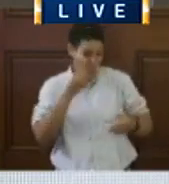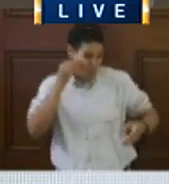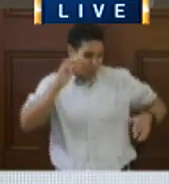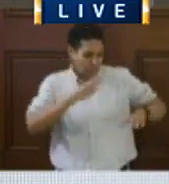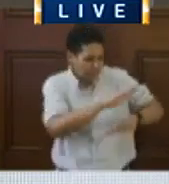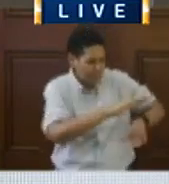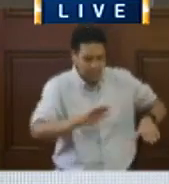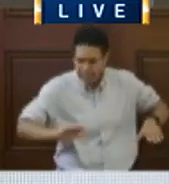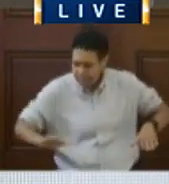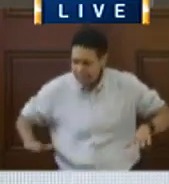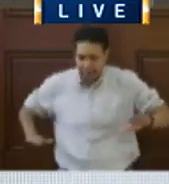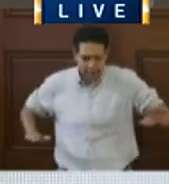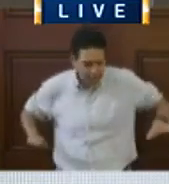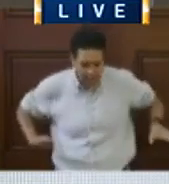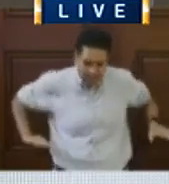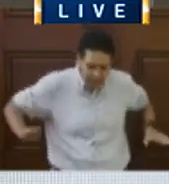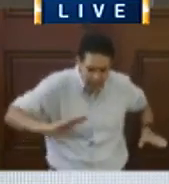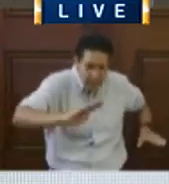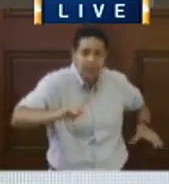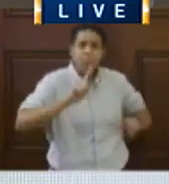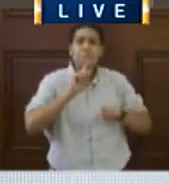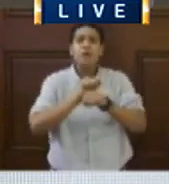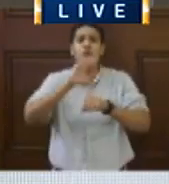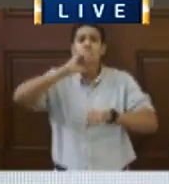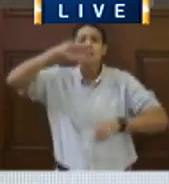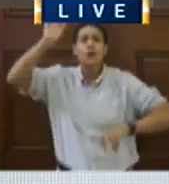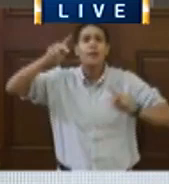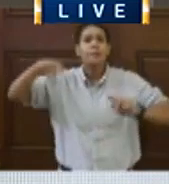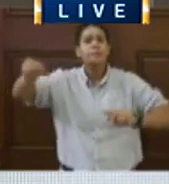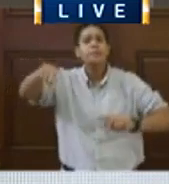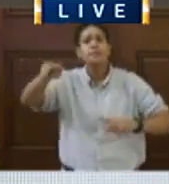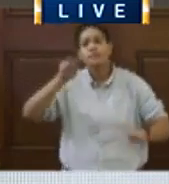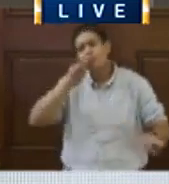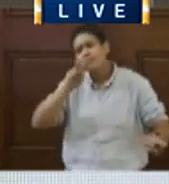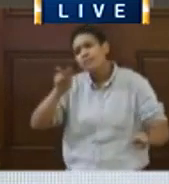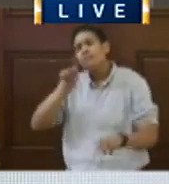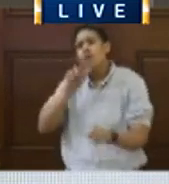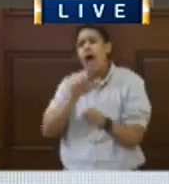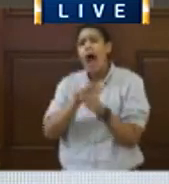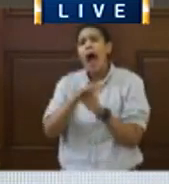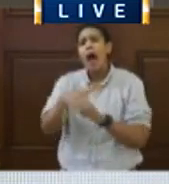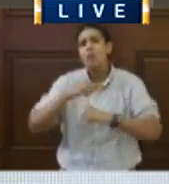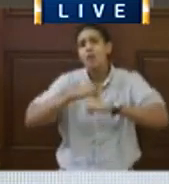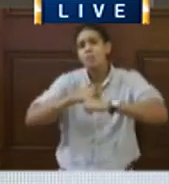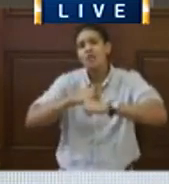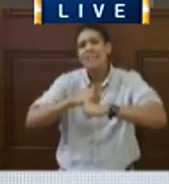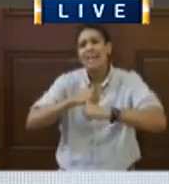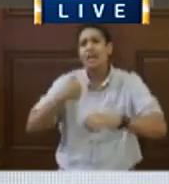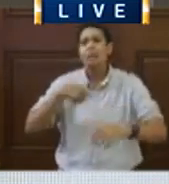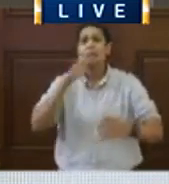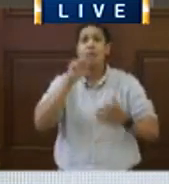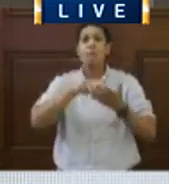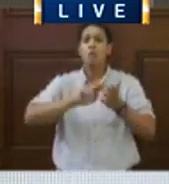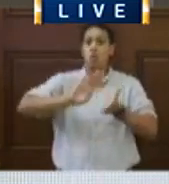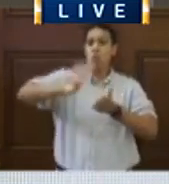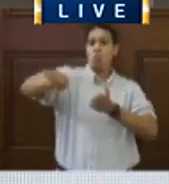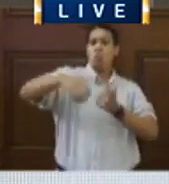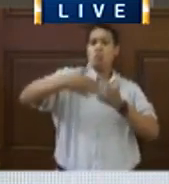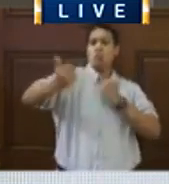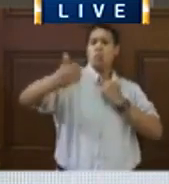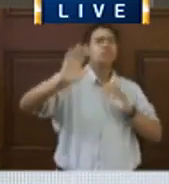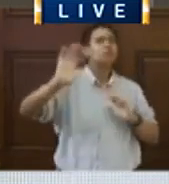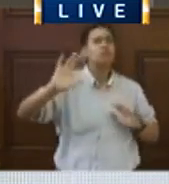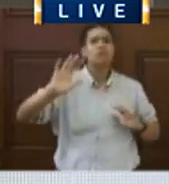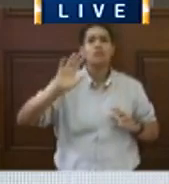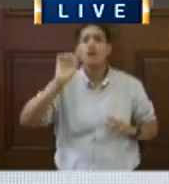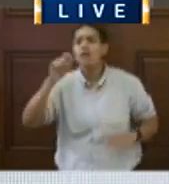ensure that our senior citizens are adequately protected. We're not isolating them. We're asking them to stay at home. Please call